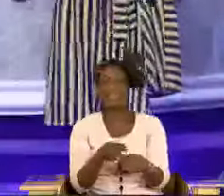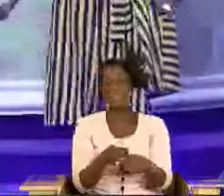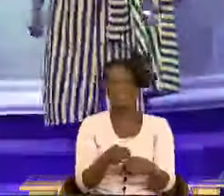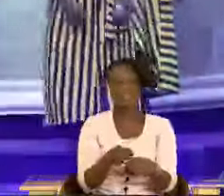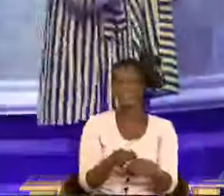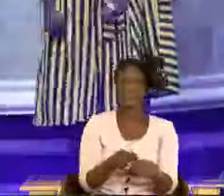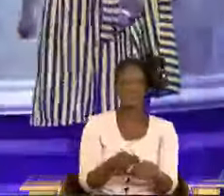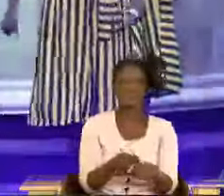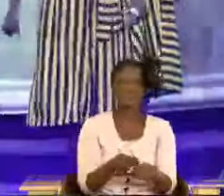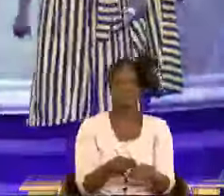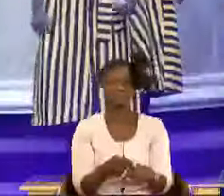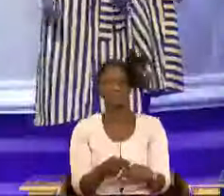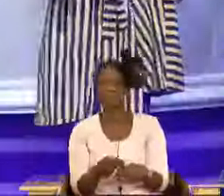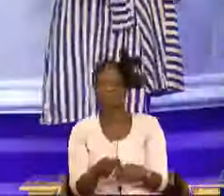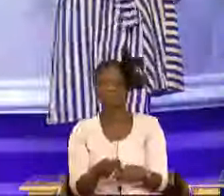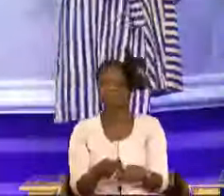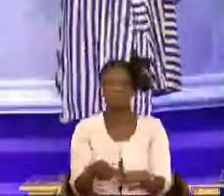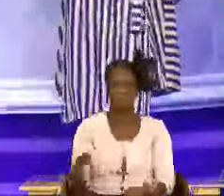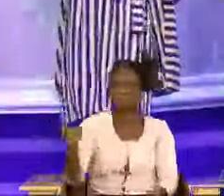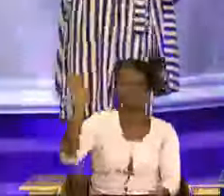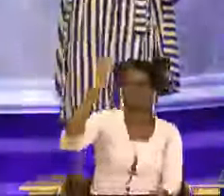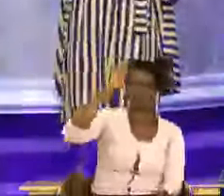it de